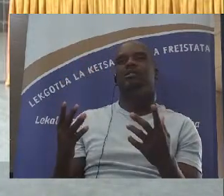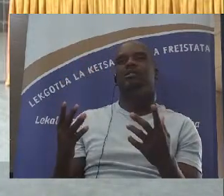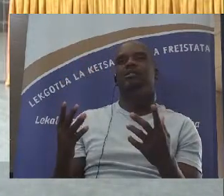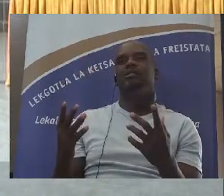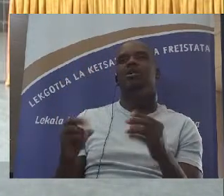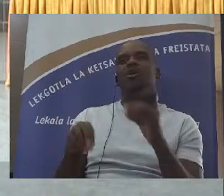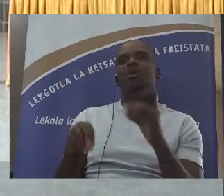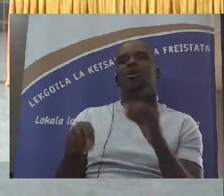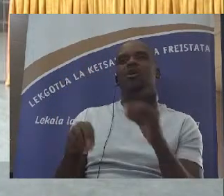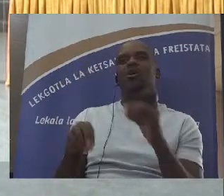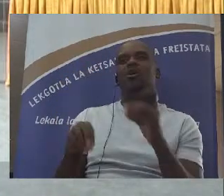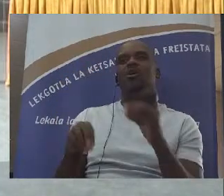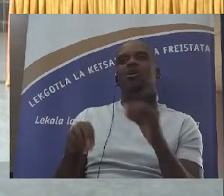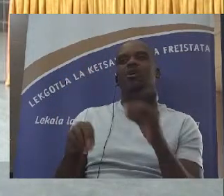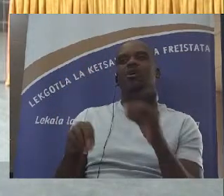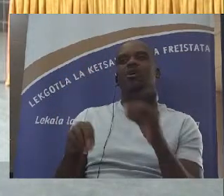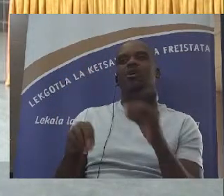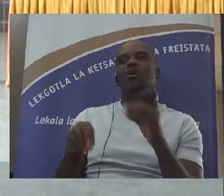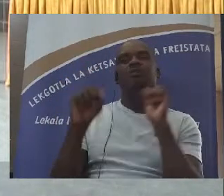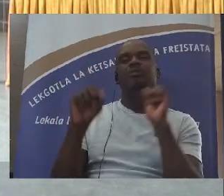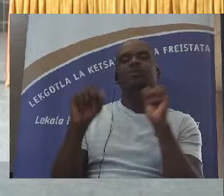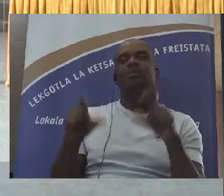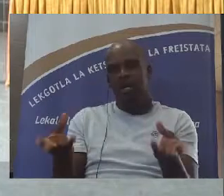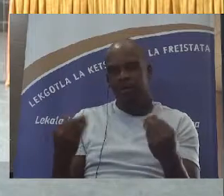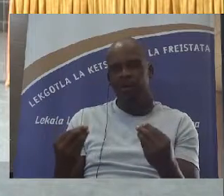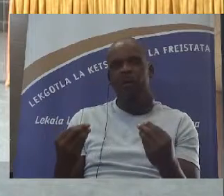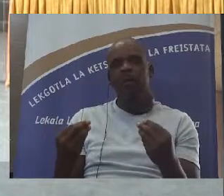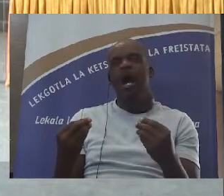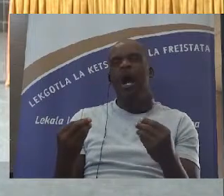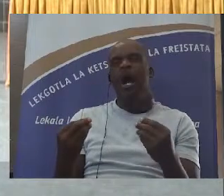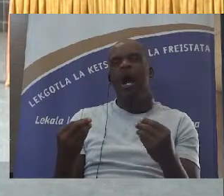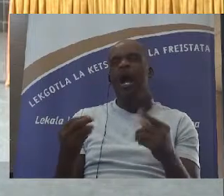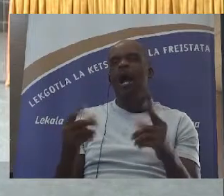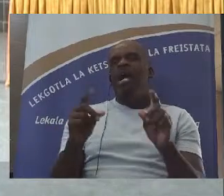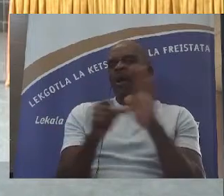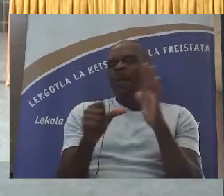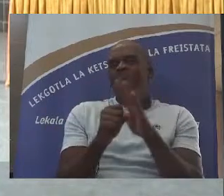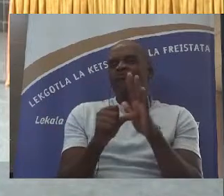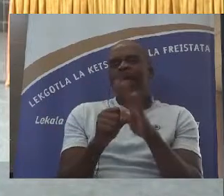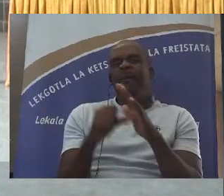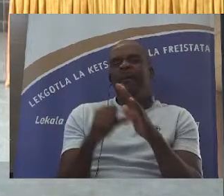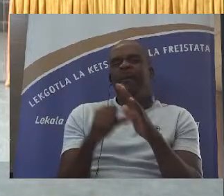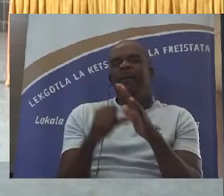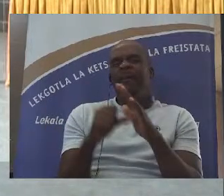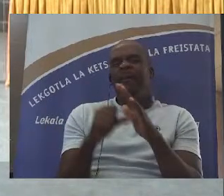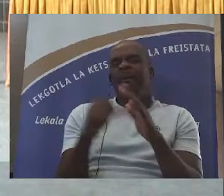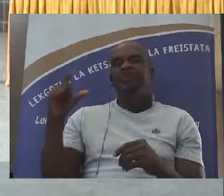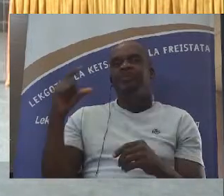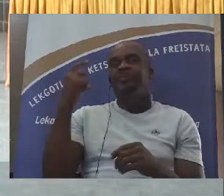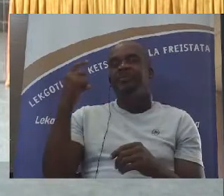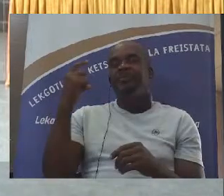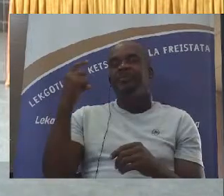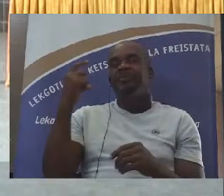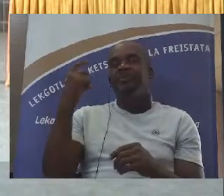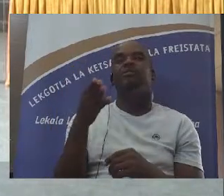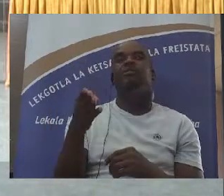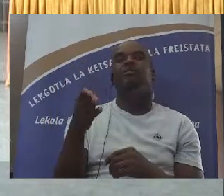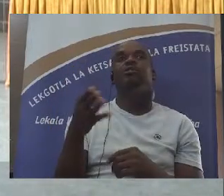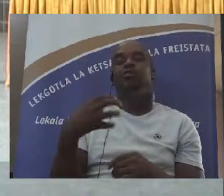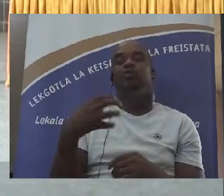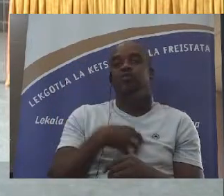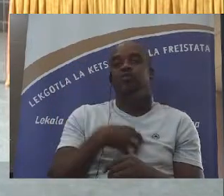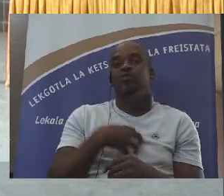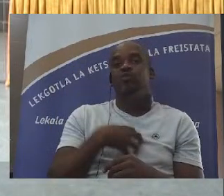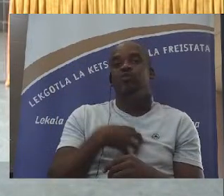license go go rona kwa mara ga gona di license tse di botlhokwa tse di fumanegang. Di license tse botlhokwa tse di fumanegang ke go owner di